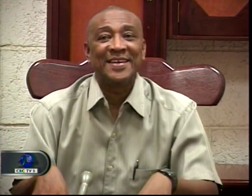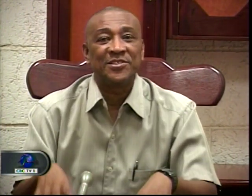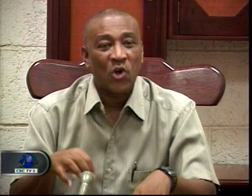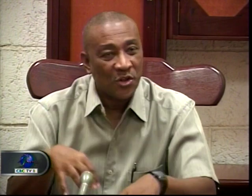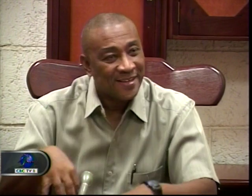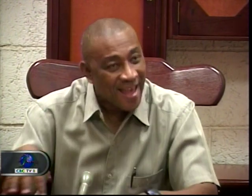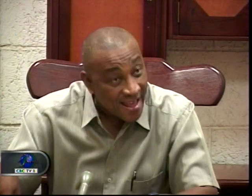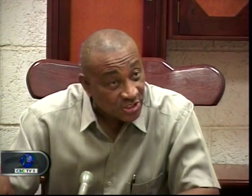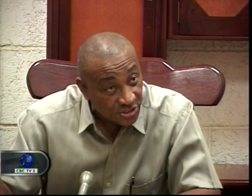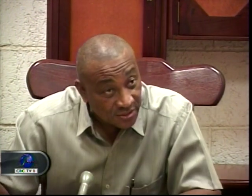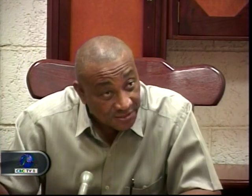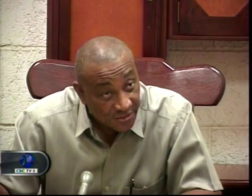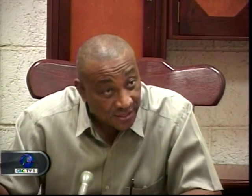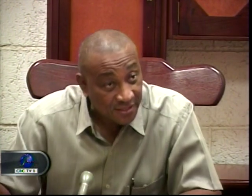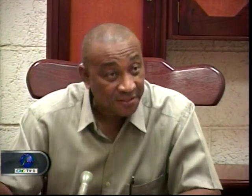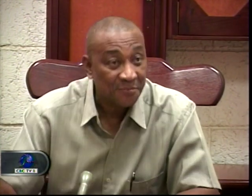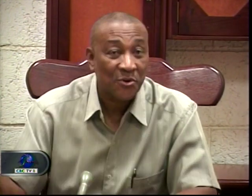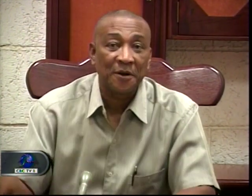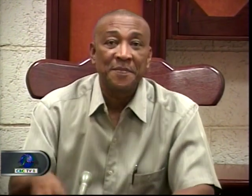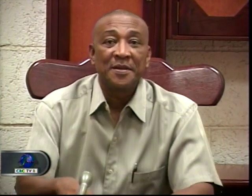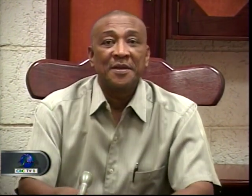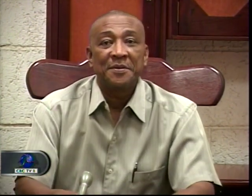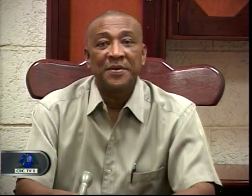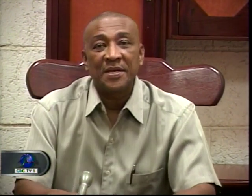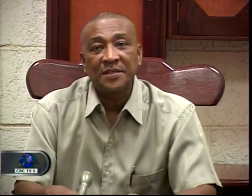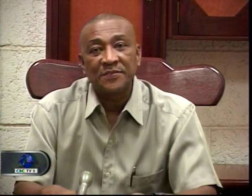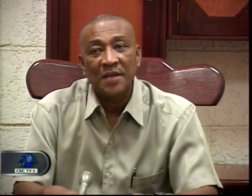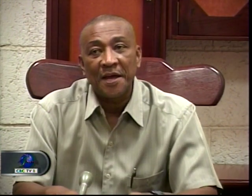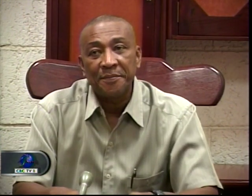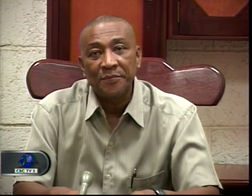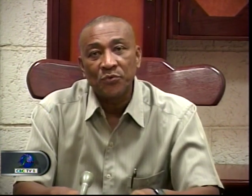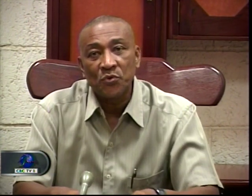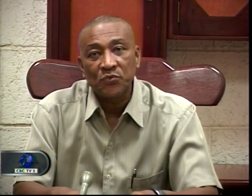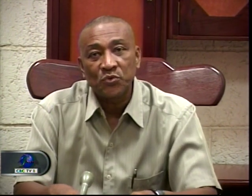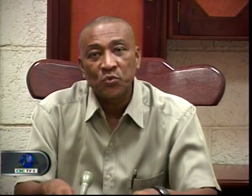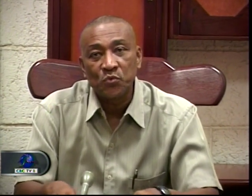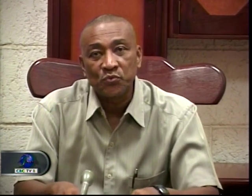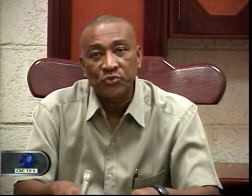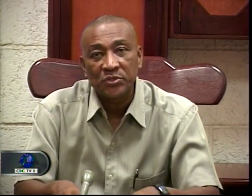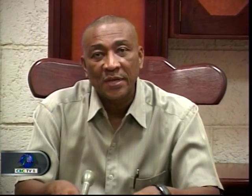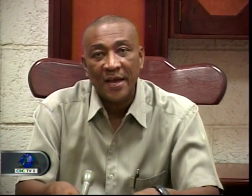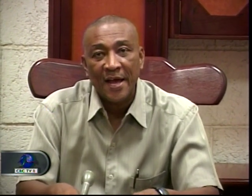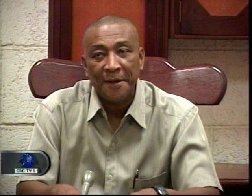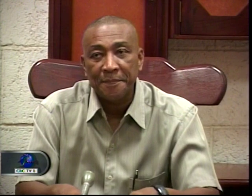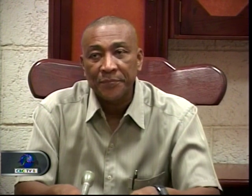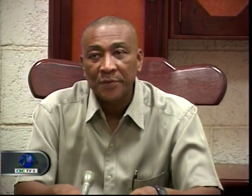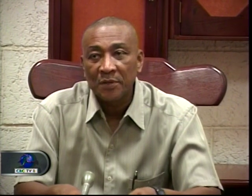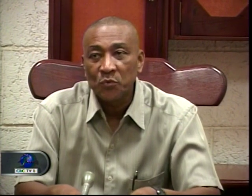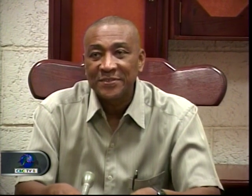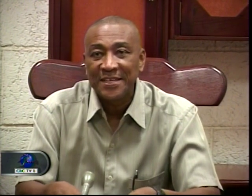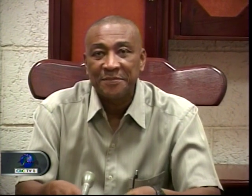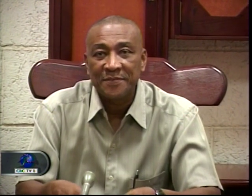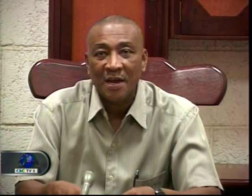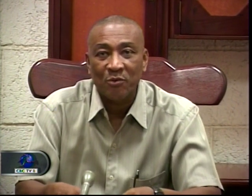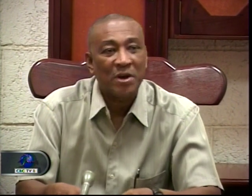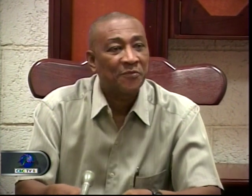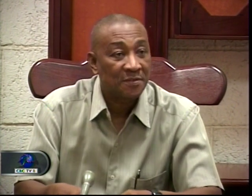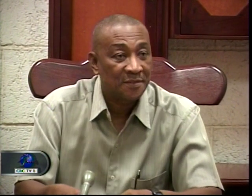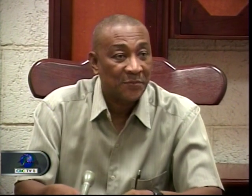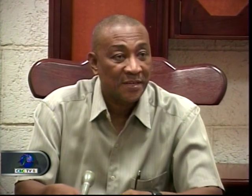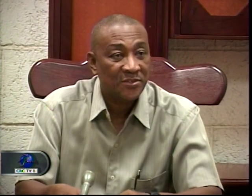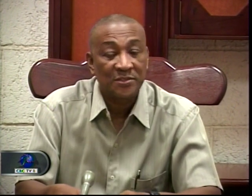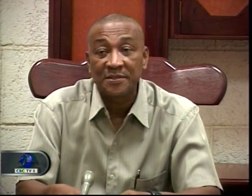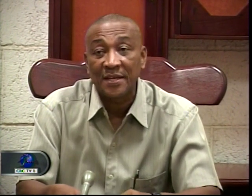disagreement is on the action to be taken tomorrow because those whose names are